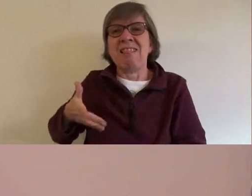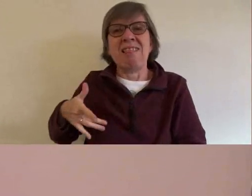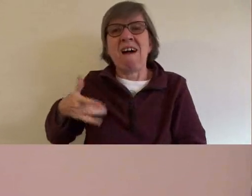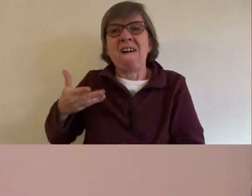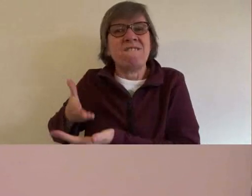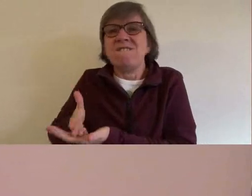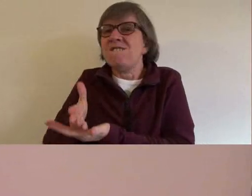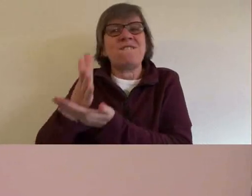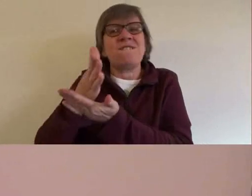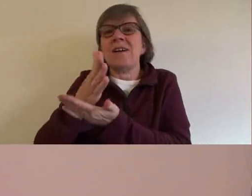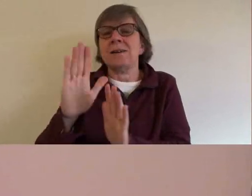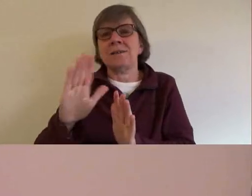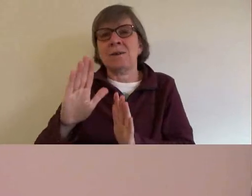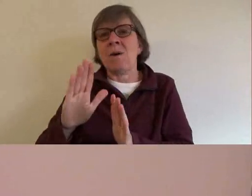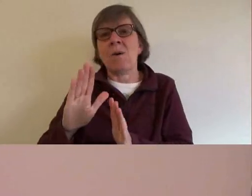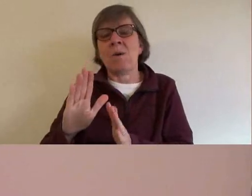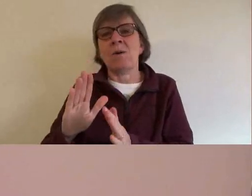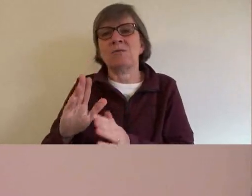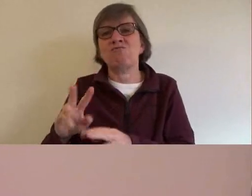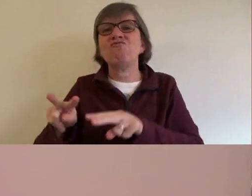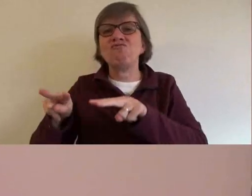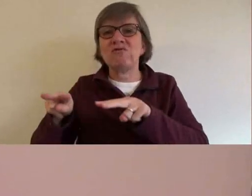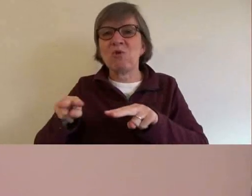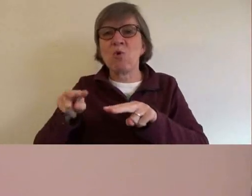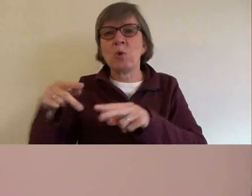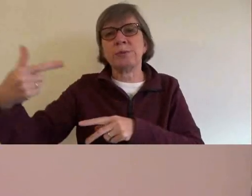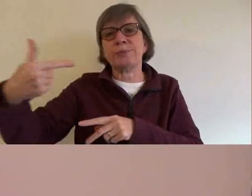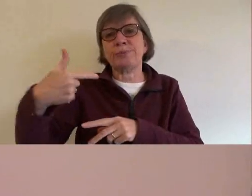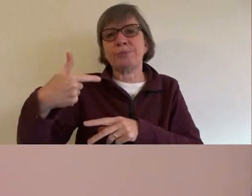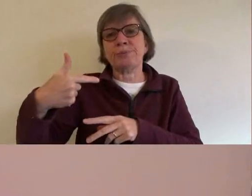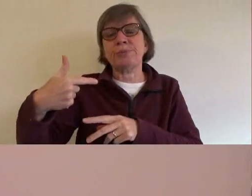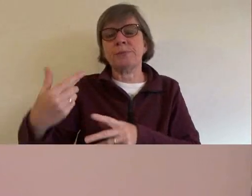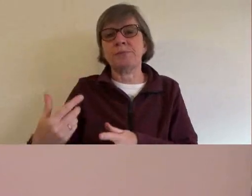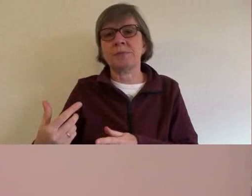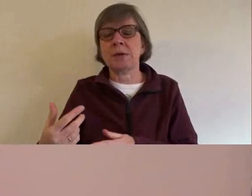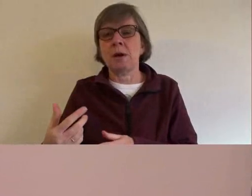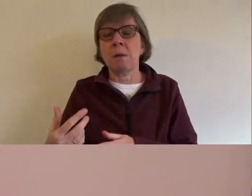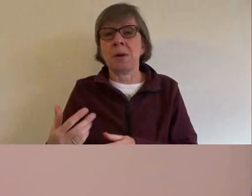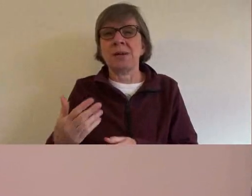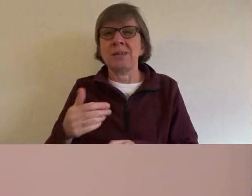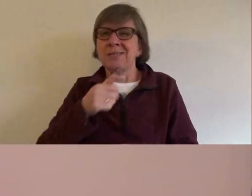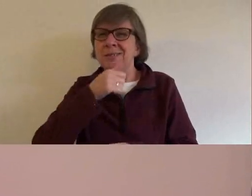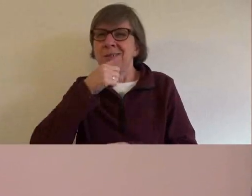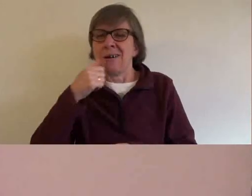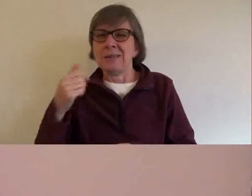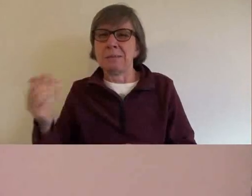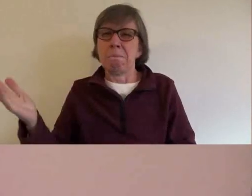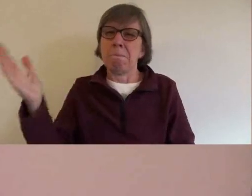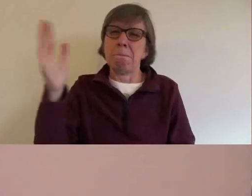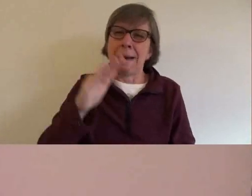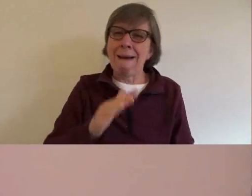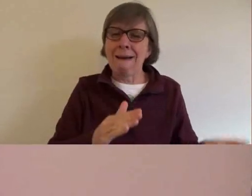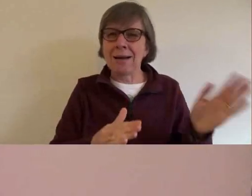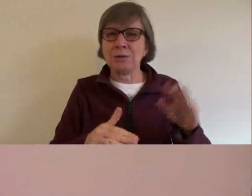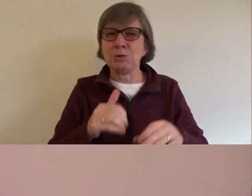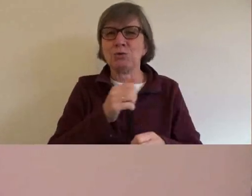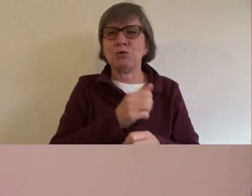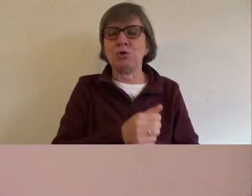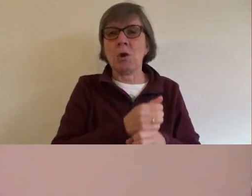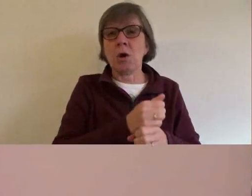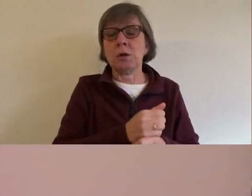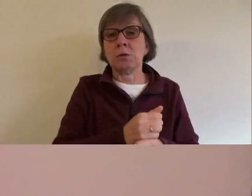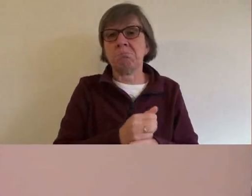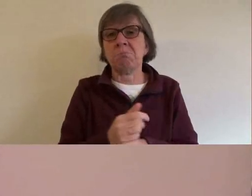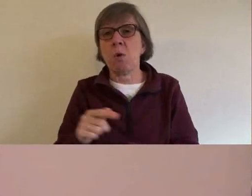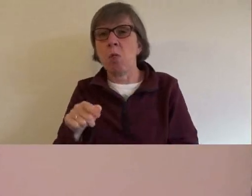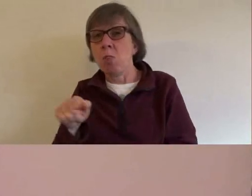have pre-recorded it. We are easing ourselves back into being at the church, but it's so lovely to be here this morning. And for those